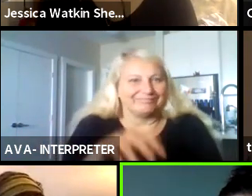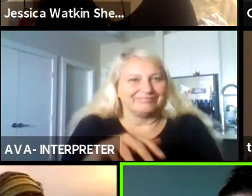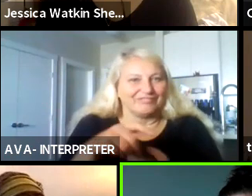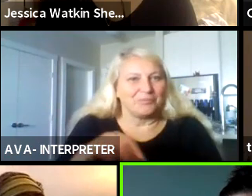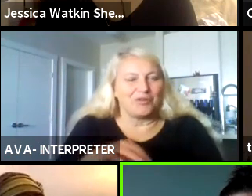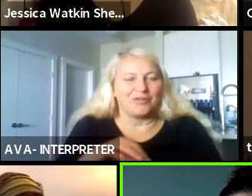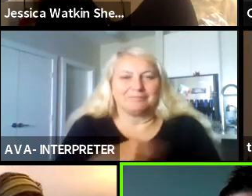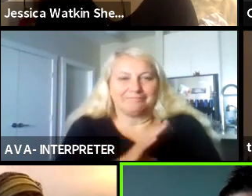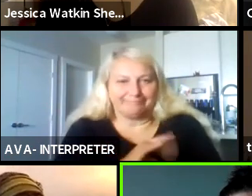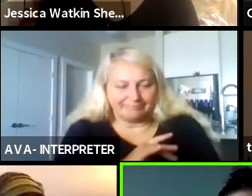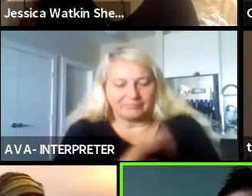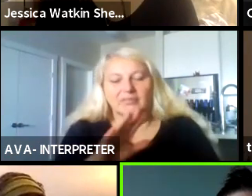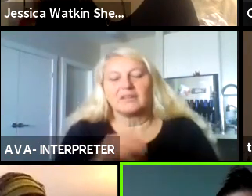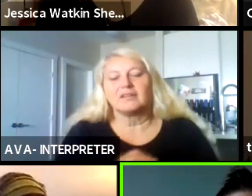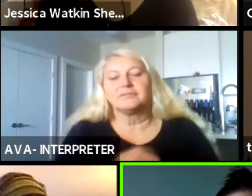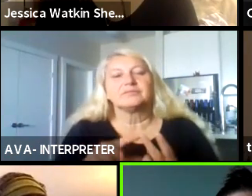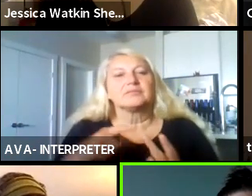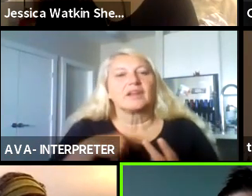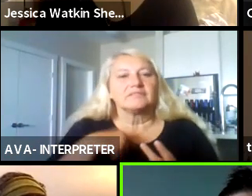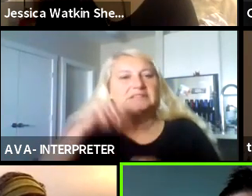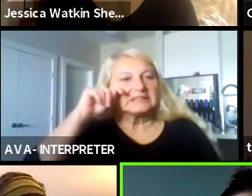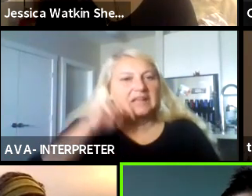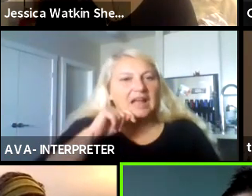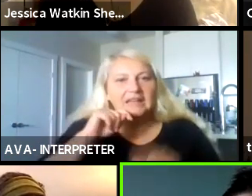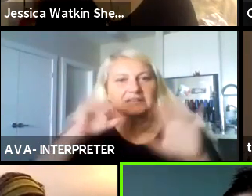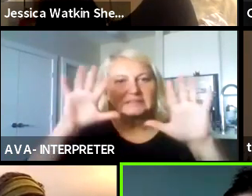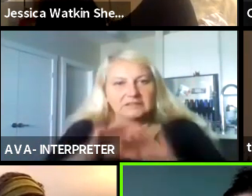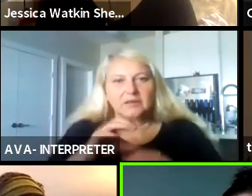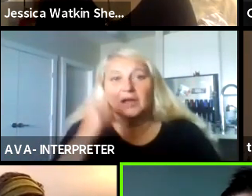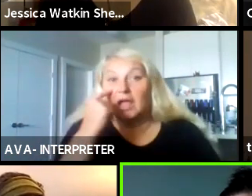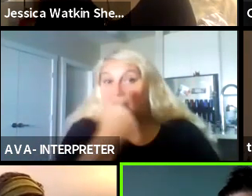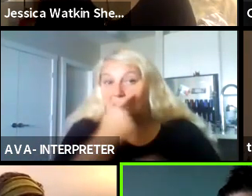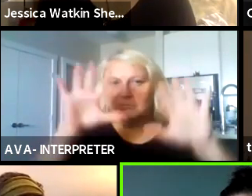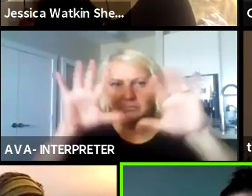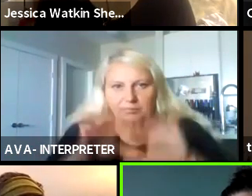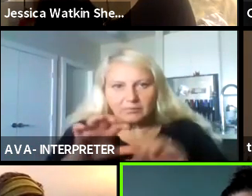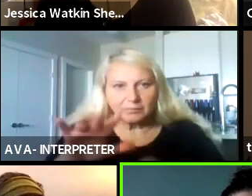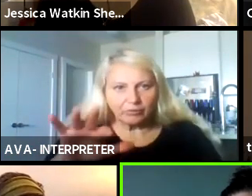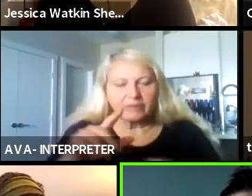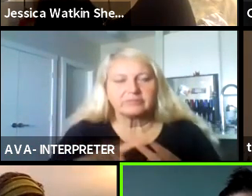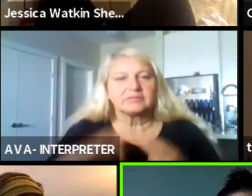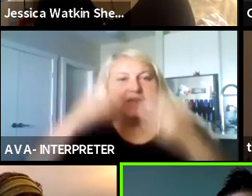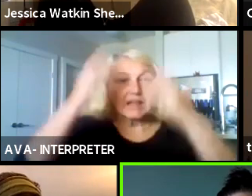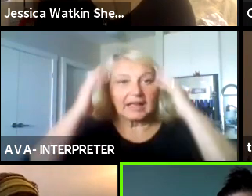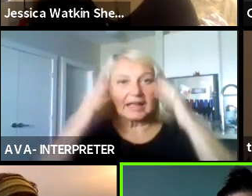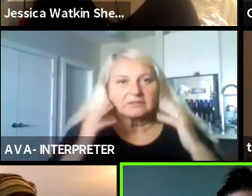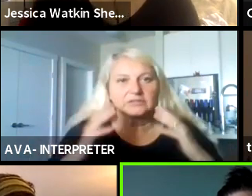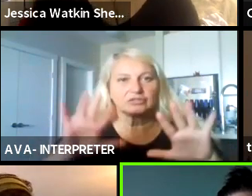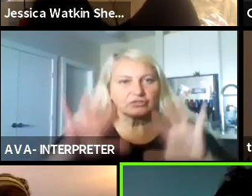I have tan skin and dark brown eyes with dark brown hair. I'm wearing